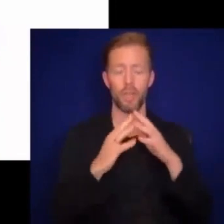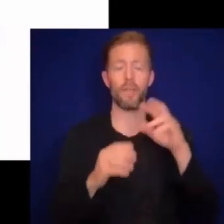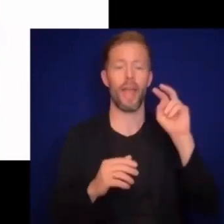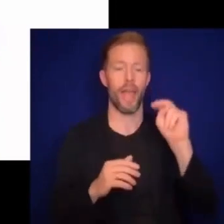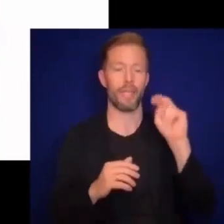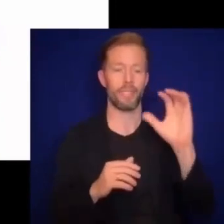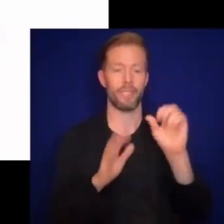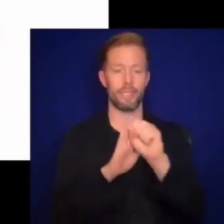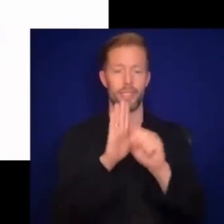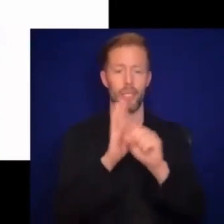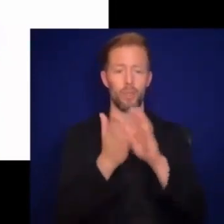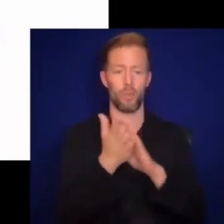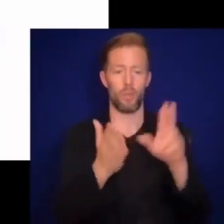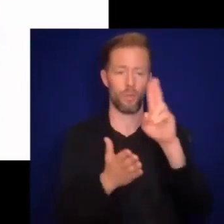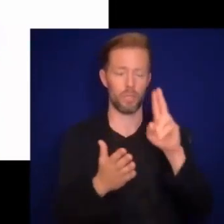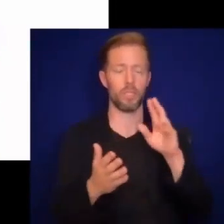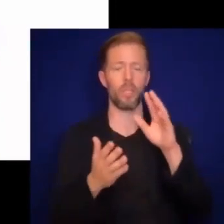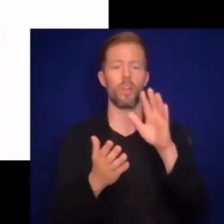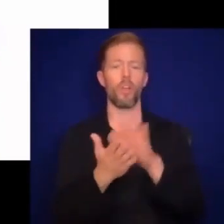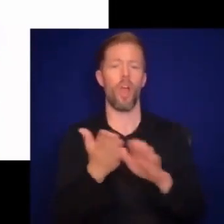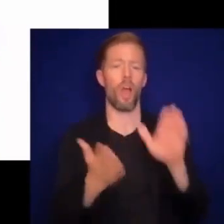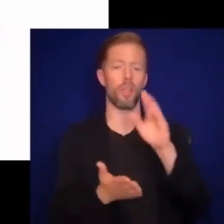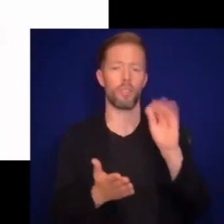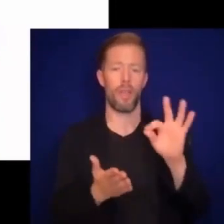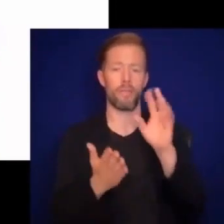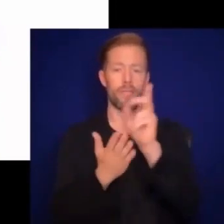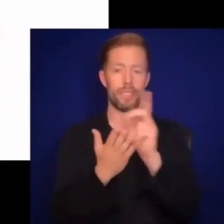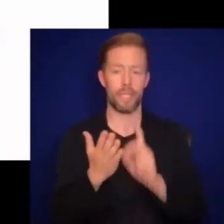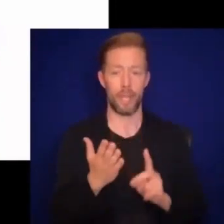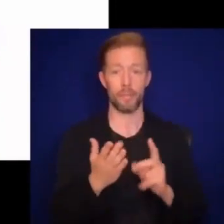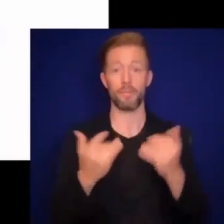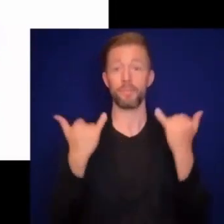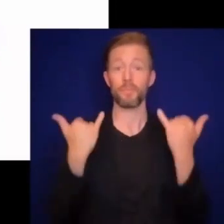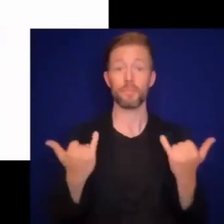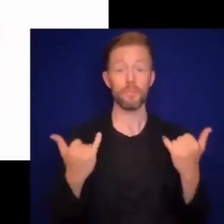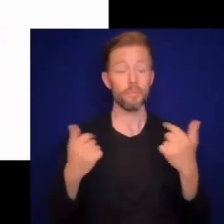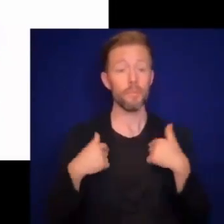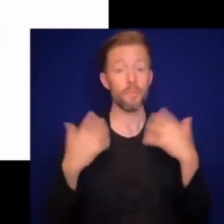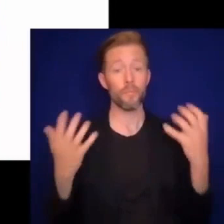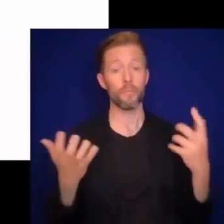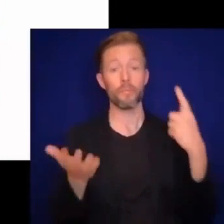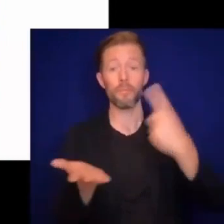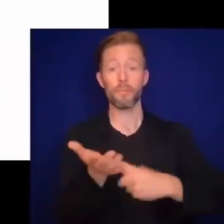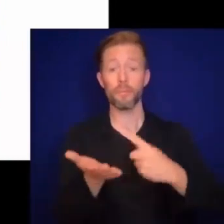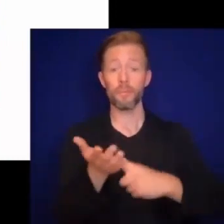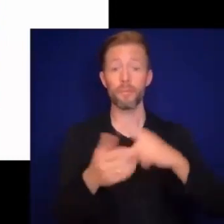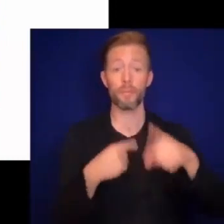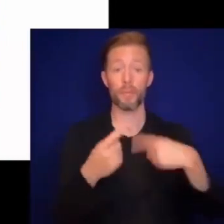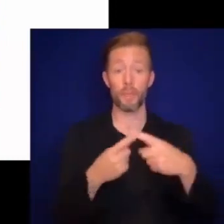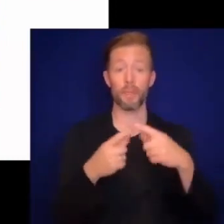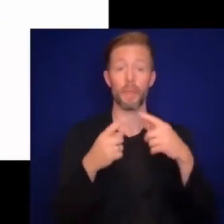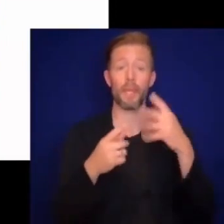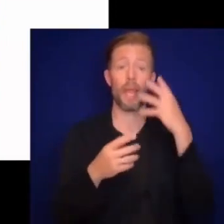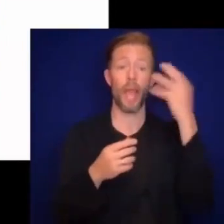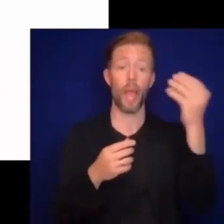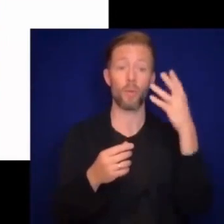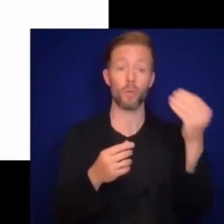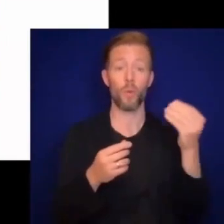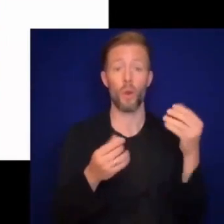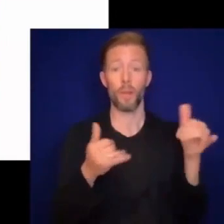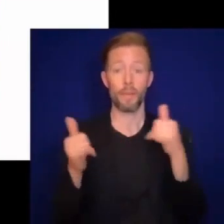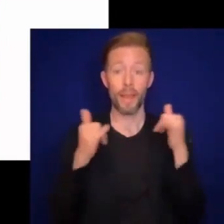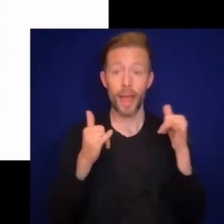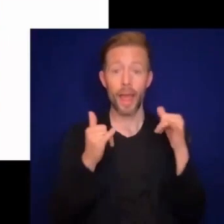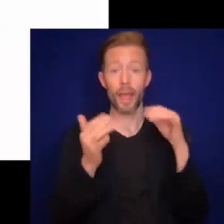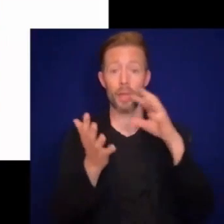State University. We are at the College of Design. And today I'm going to talk about outdoor play and